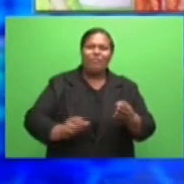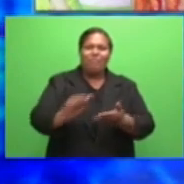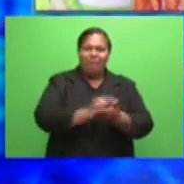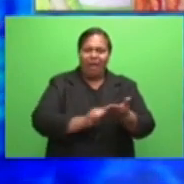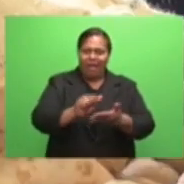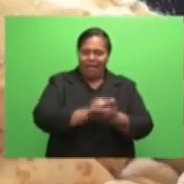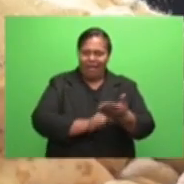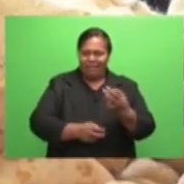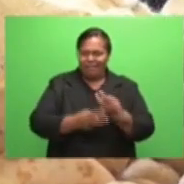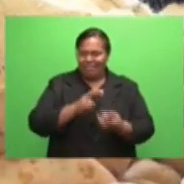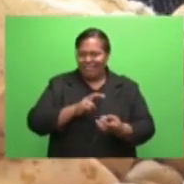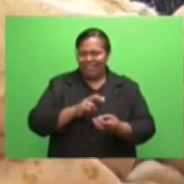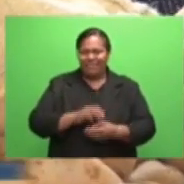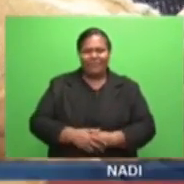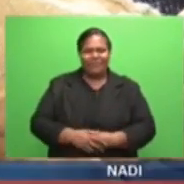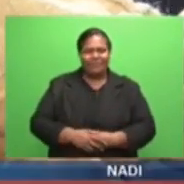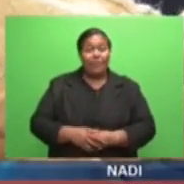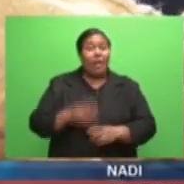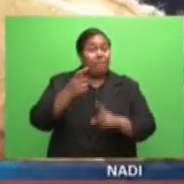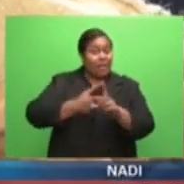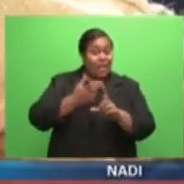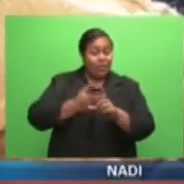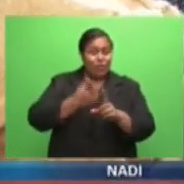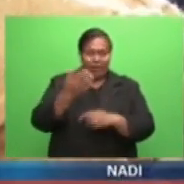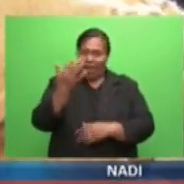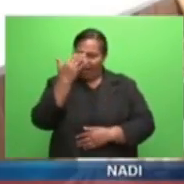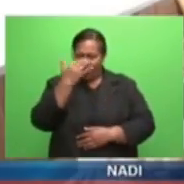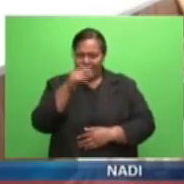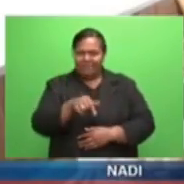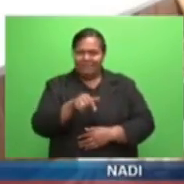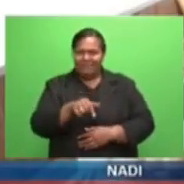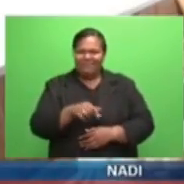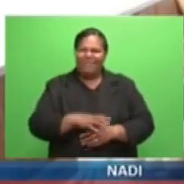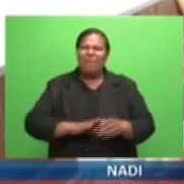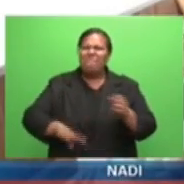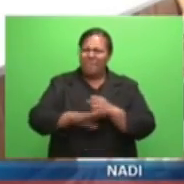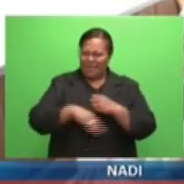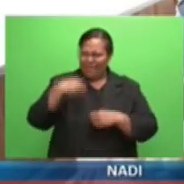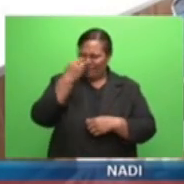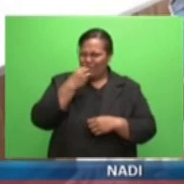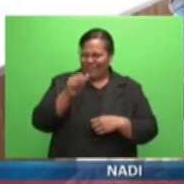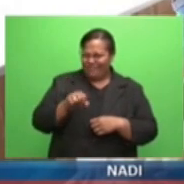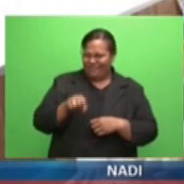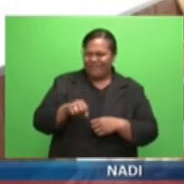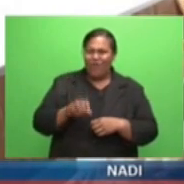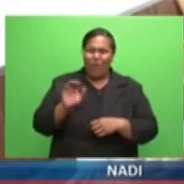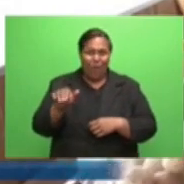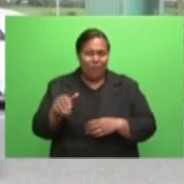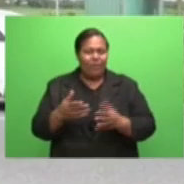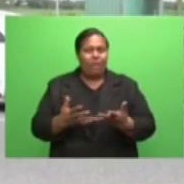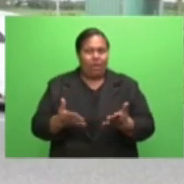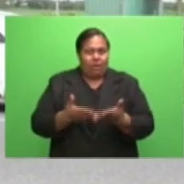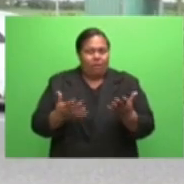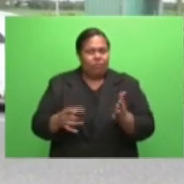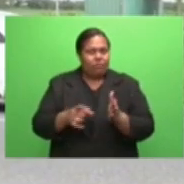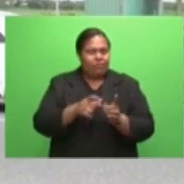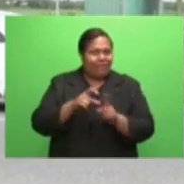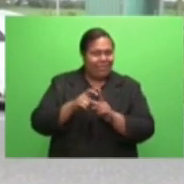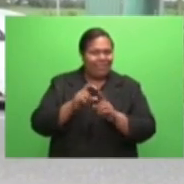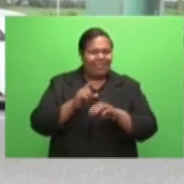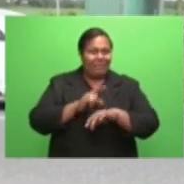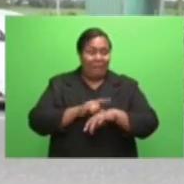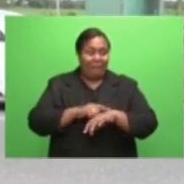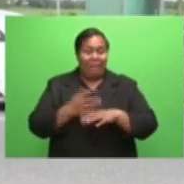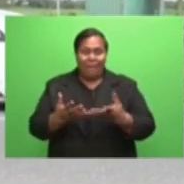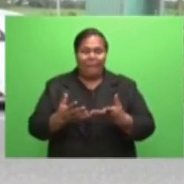the story. Potatoes and onions are basic food items, and during this tough time, this wholesaler has made life